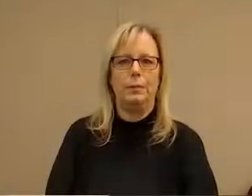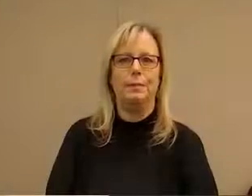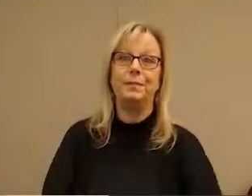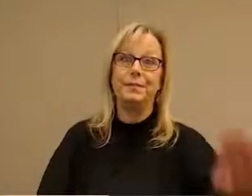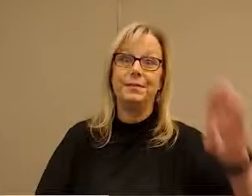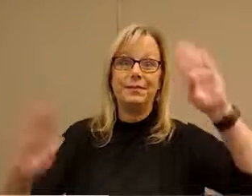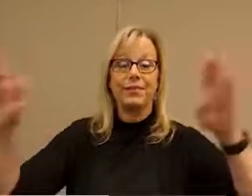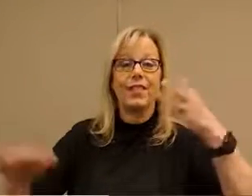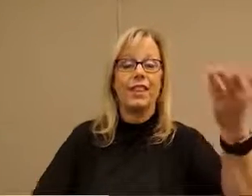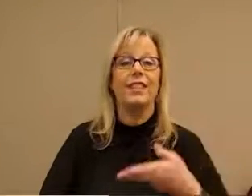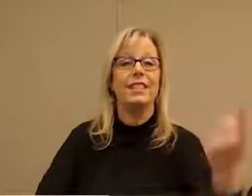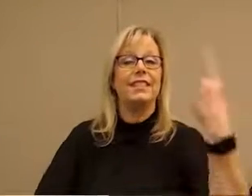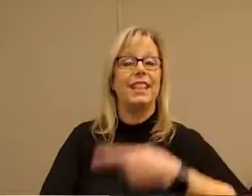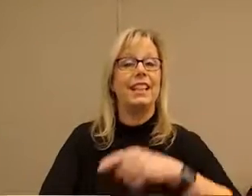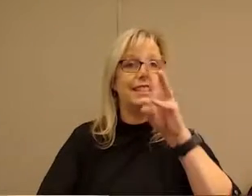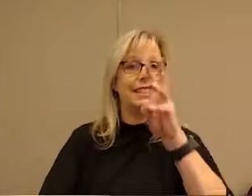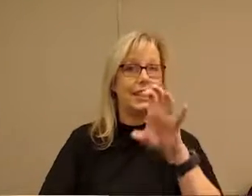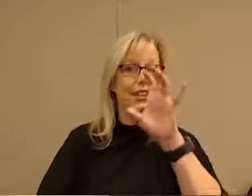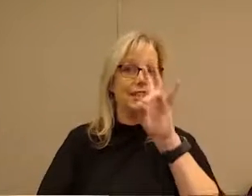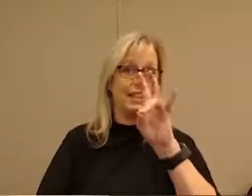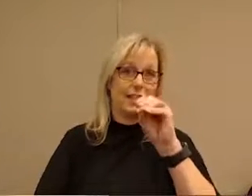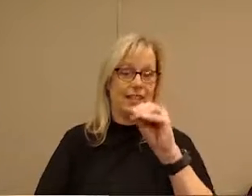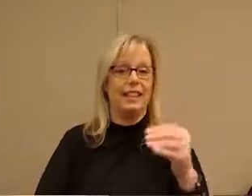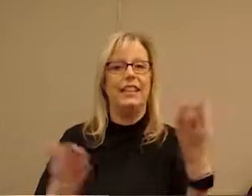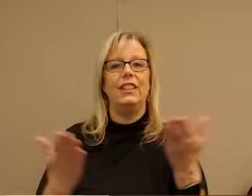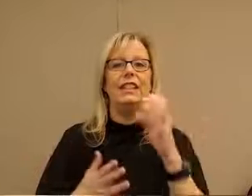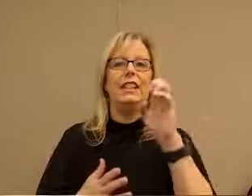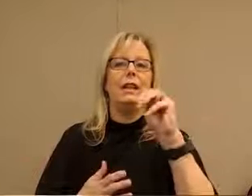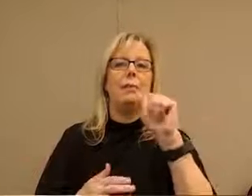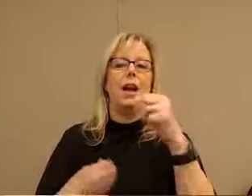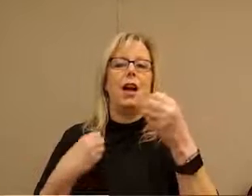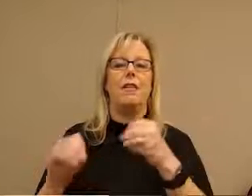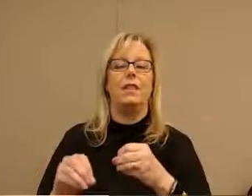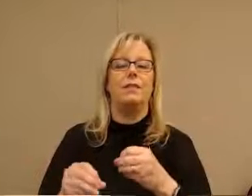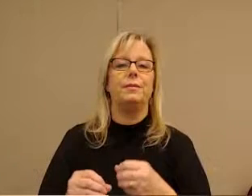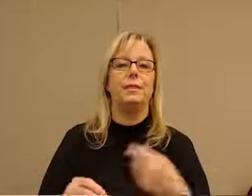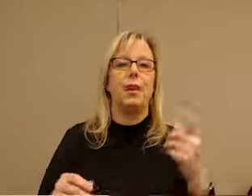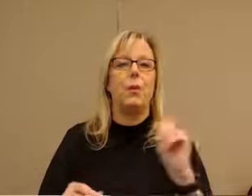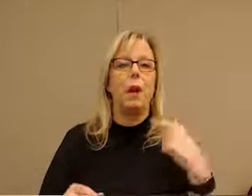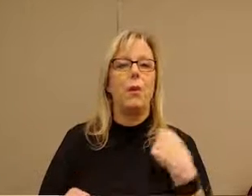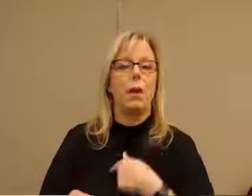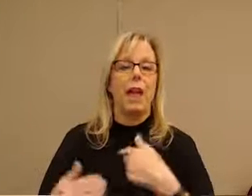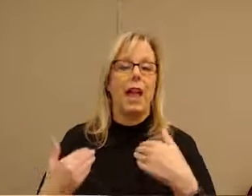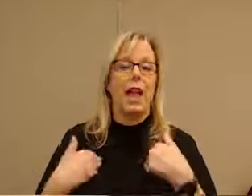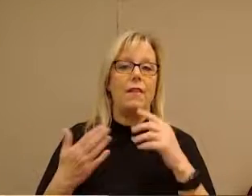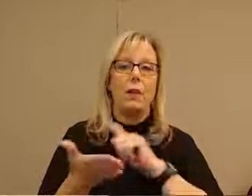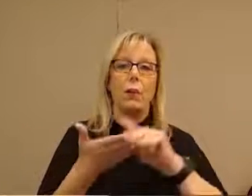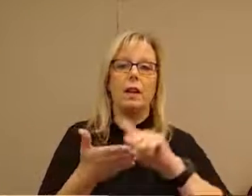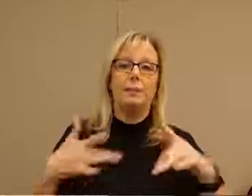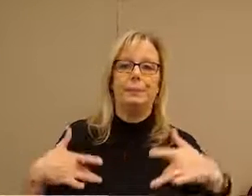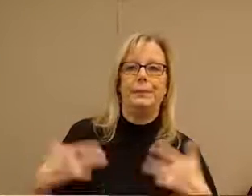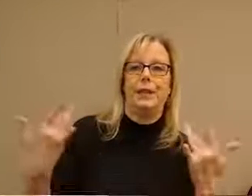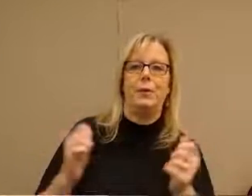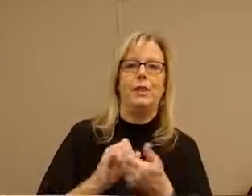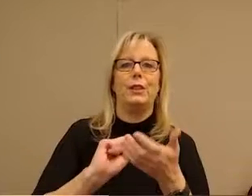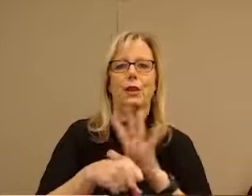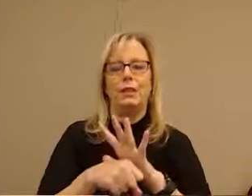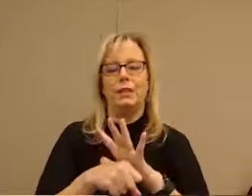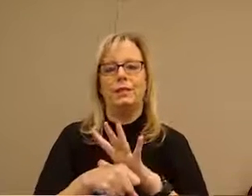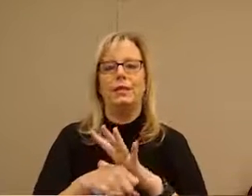Good afternoon. Welcome to day 670 at the EMA office here in St. Clair County, where we bring you the weekly update on the